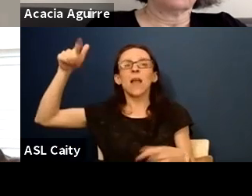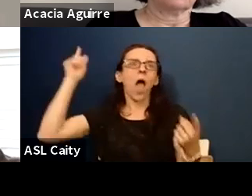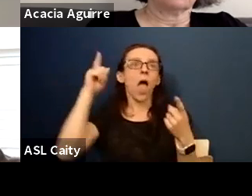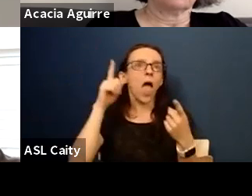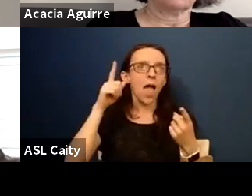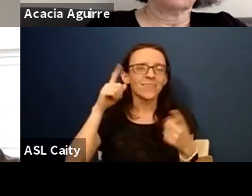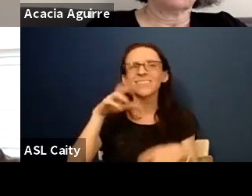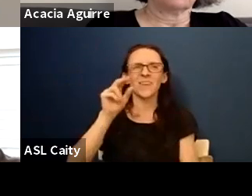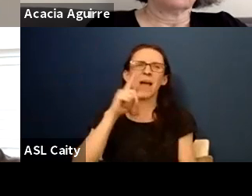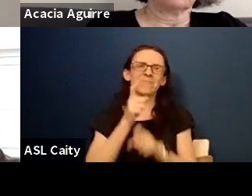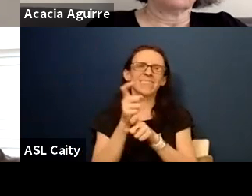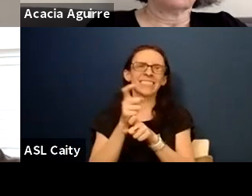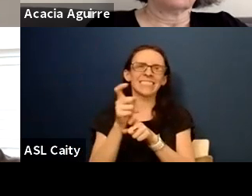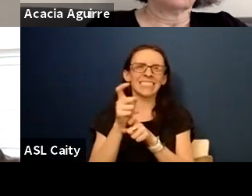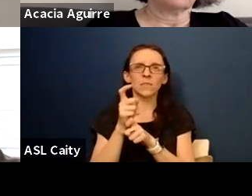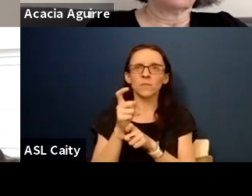now five